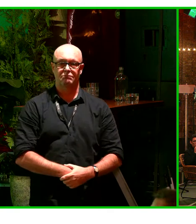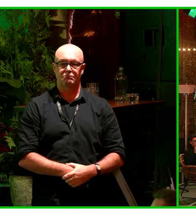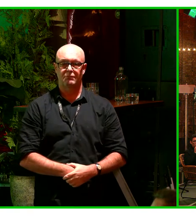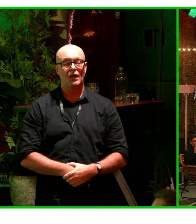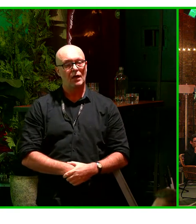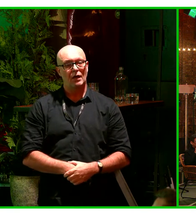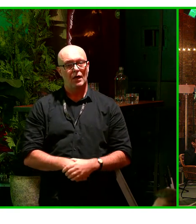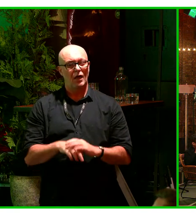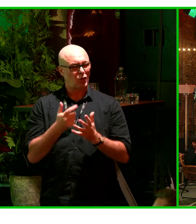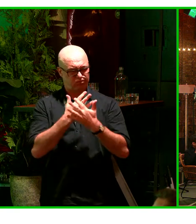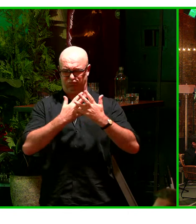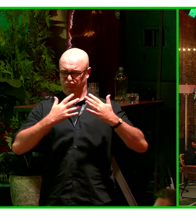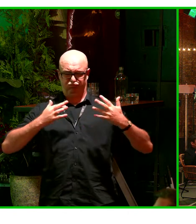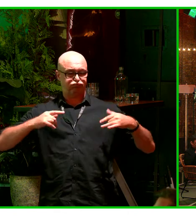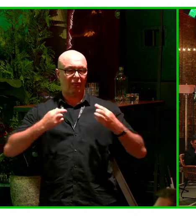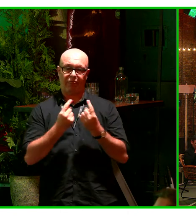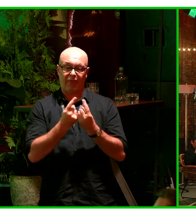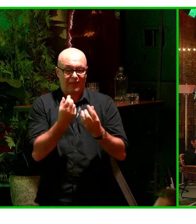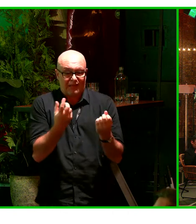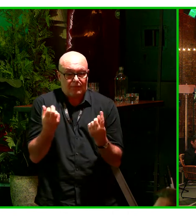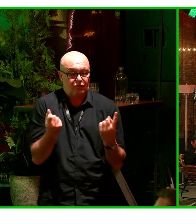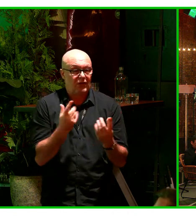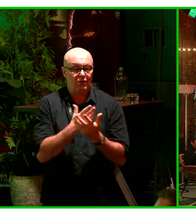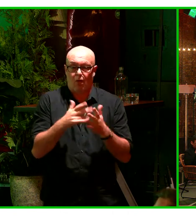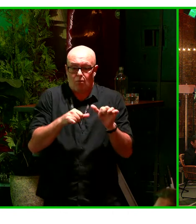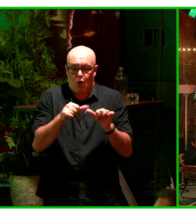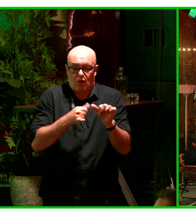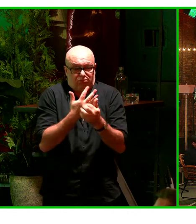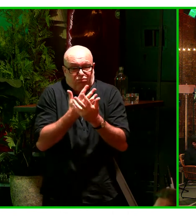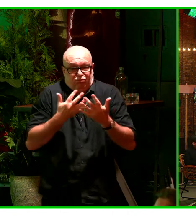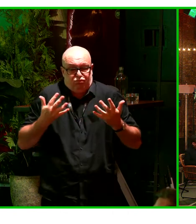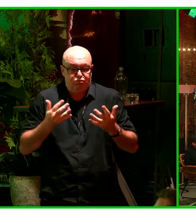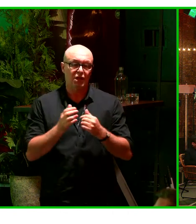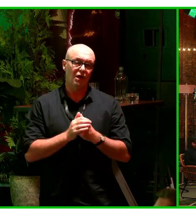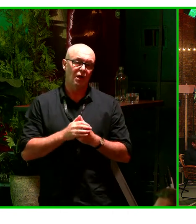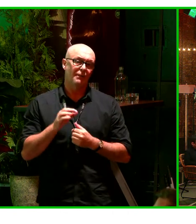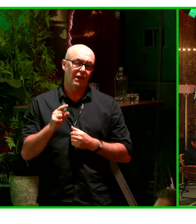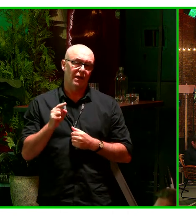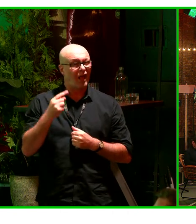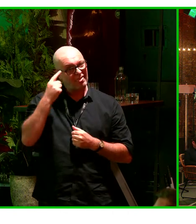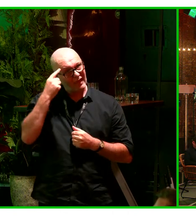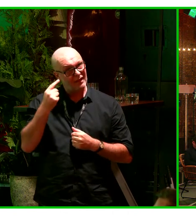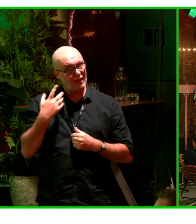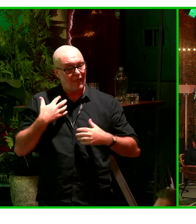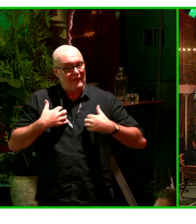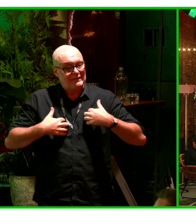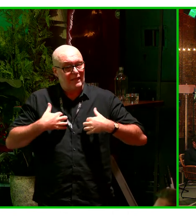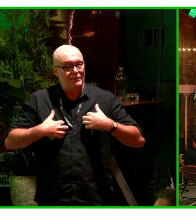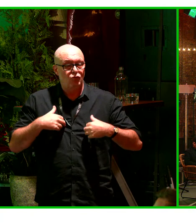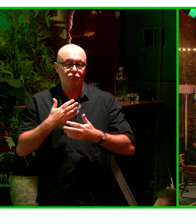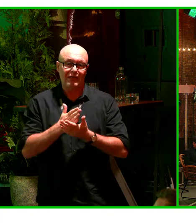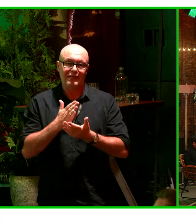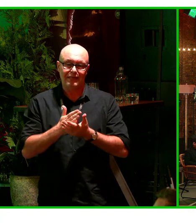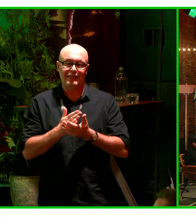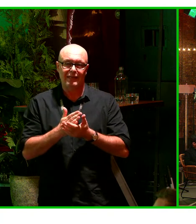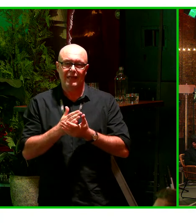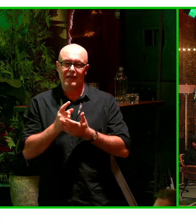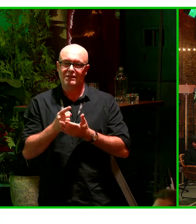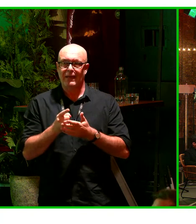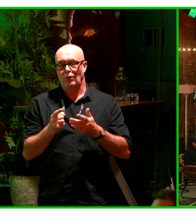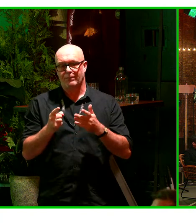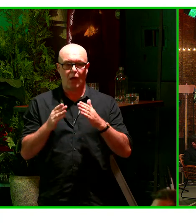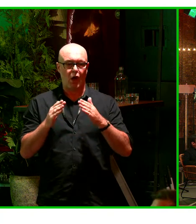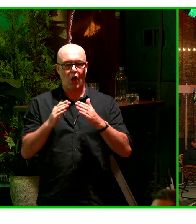So a plethora really of programs and initiatives, but I think for us the excitement in summary really is about that